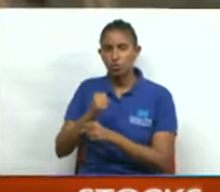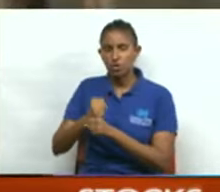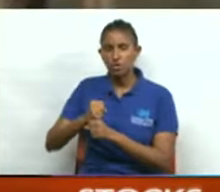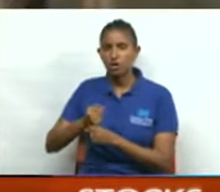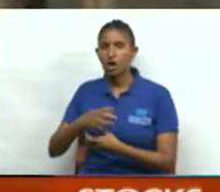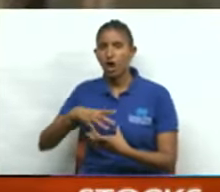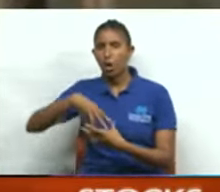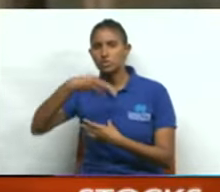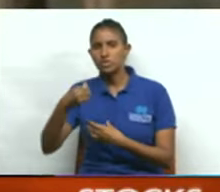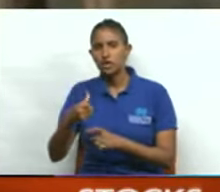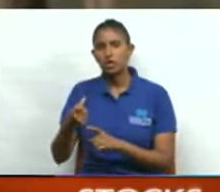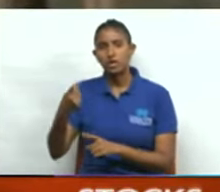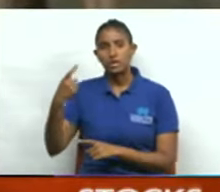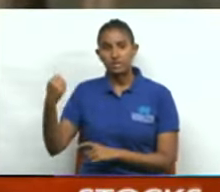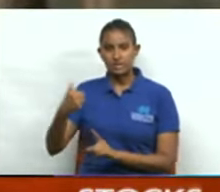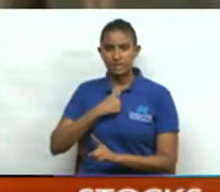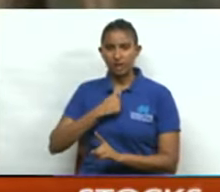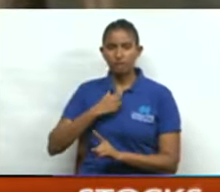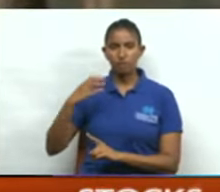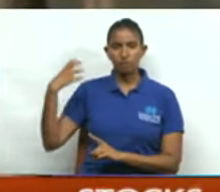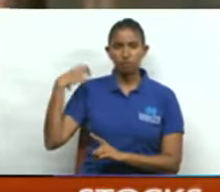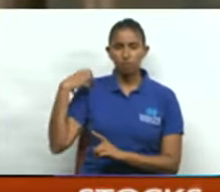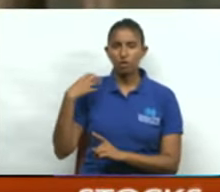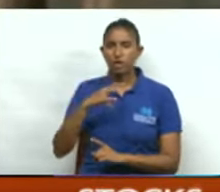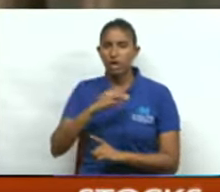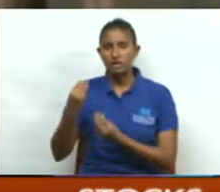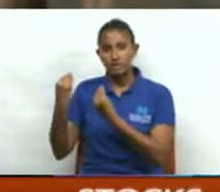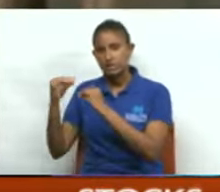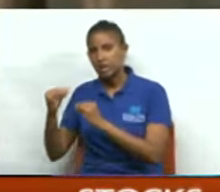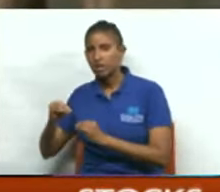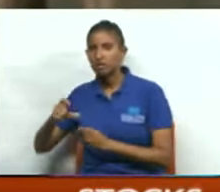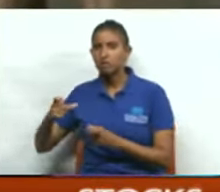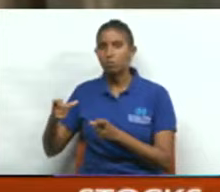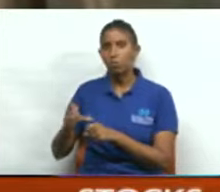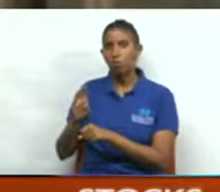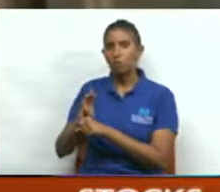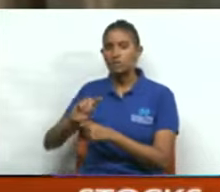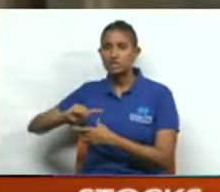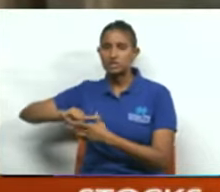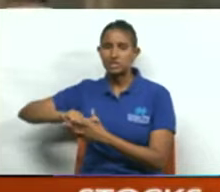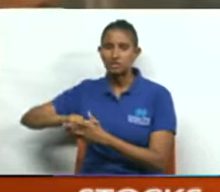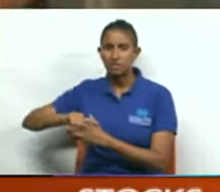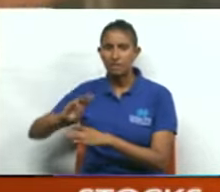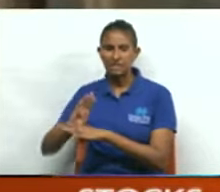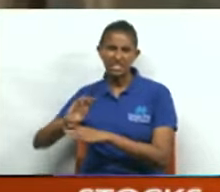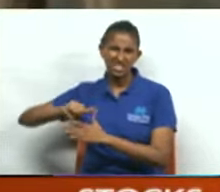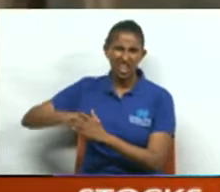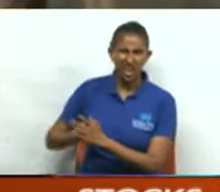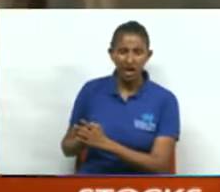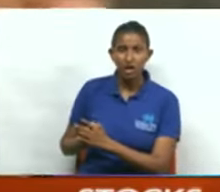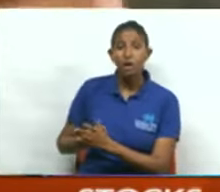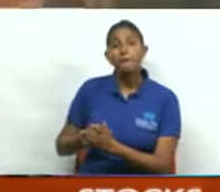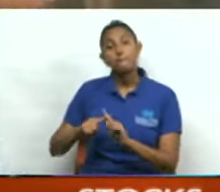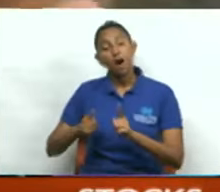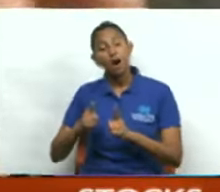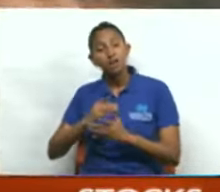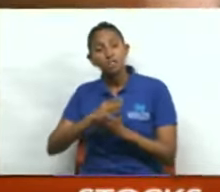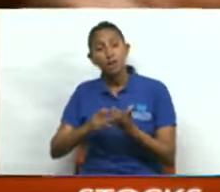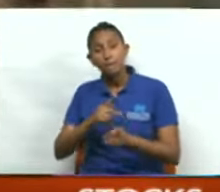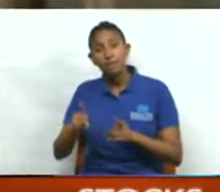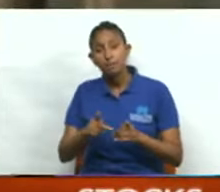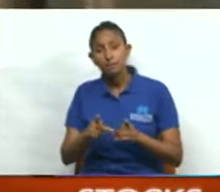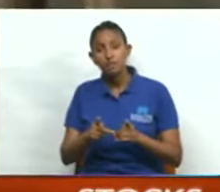it is that when some people drop off out of the labor market, they may be joining gangs. Now, we don't have